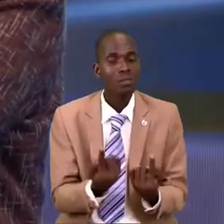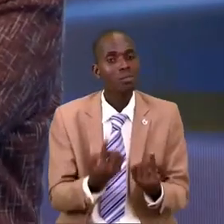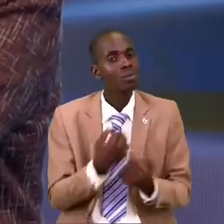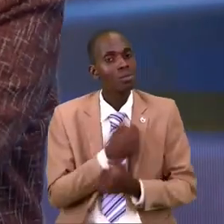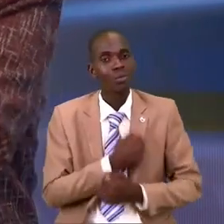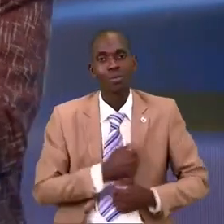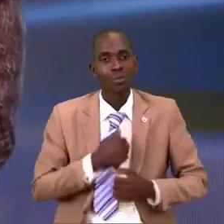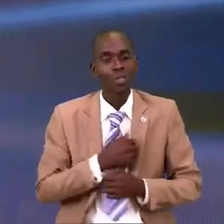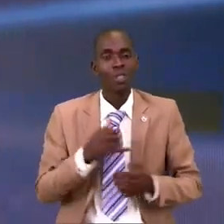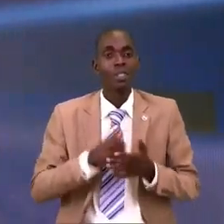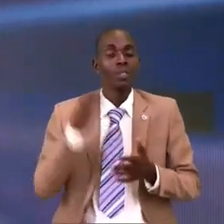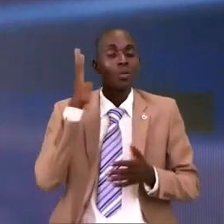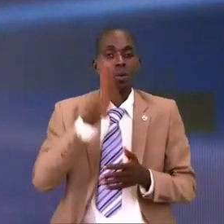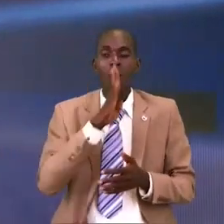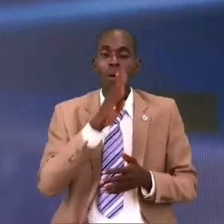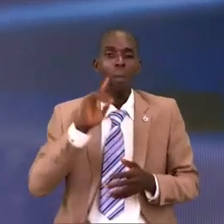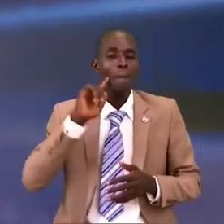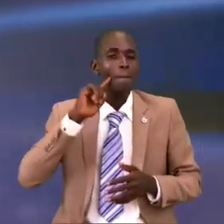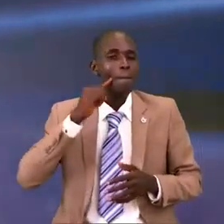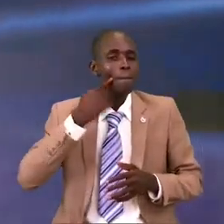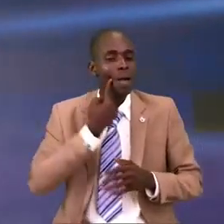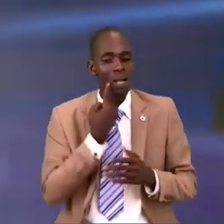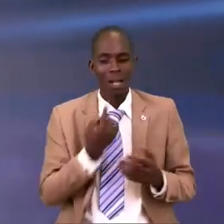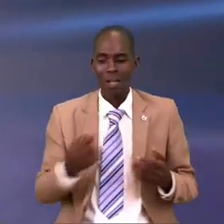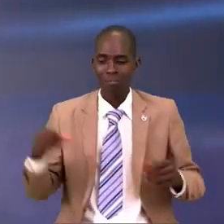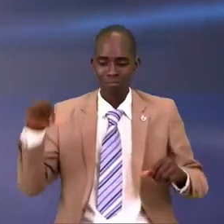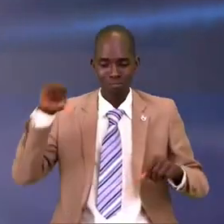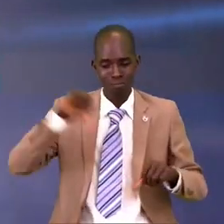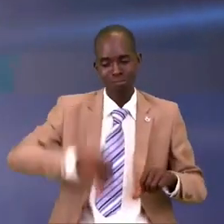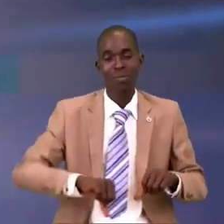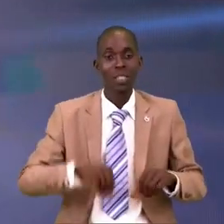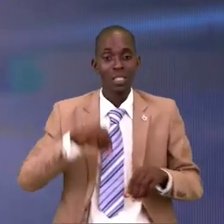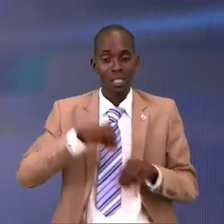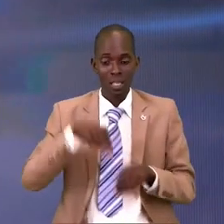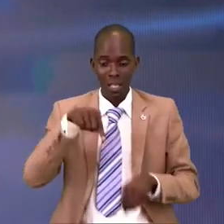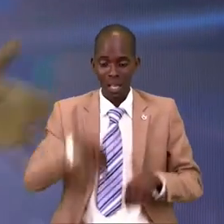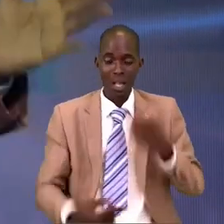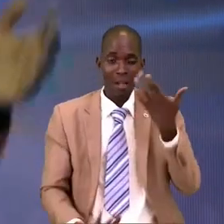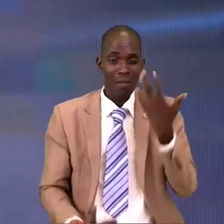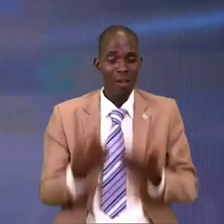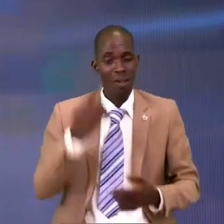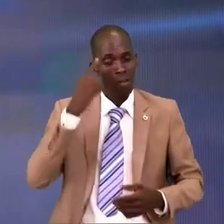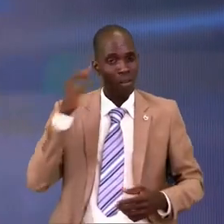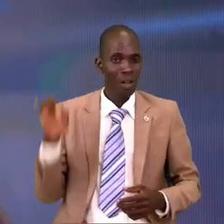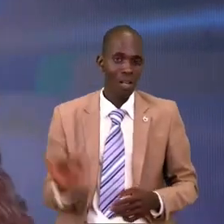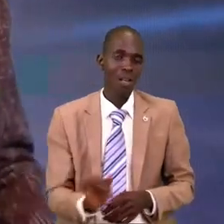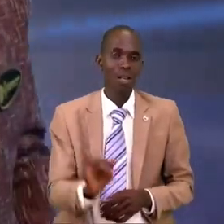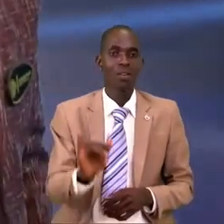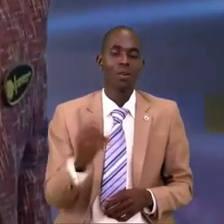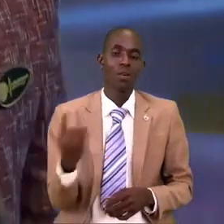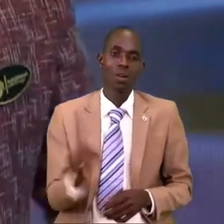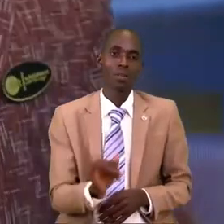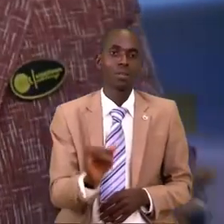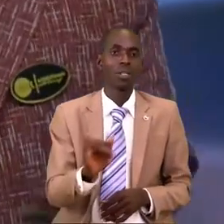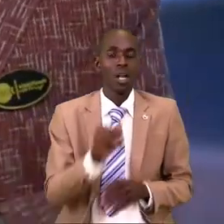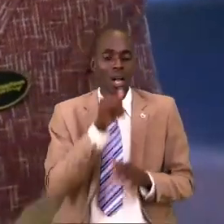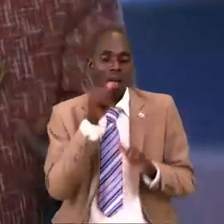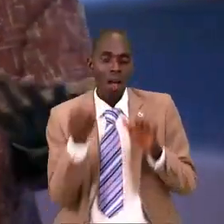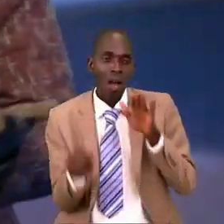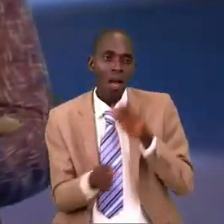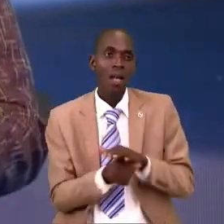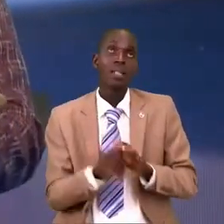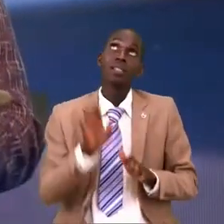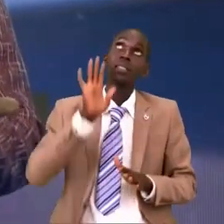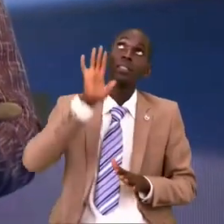thy face from my sins and blot out all my transgression, my iniquities.